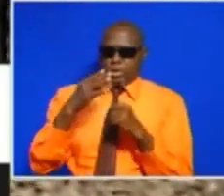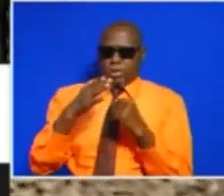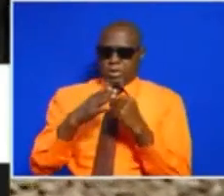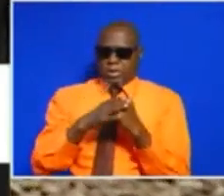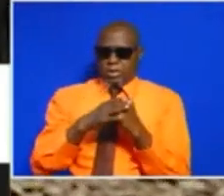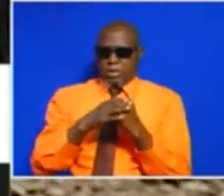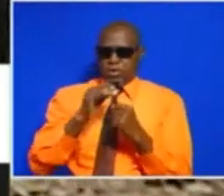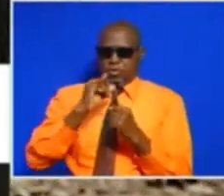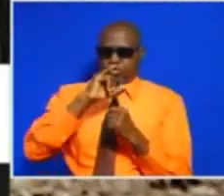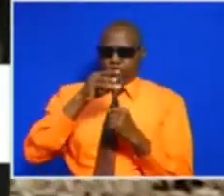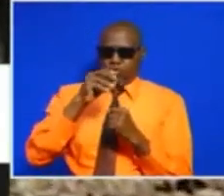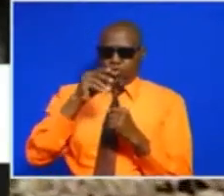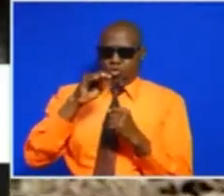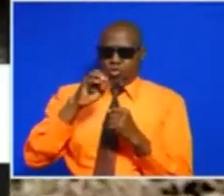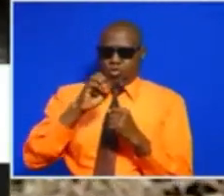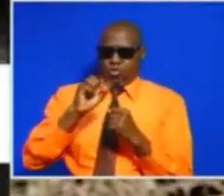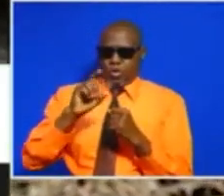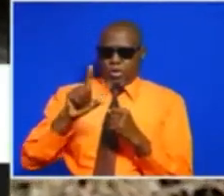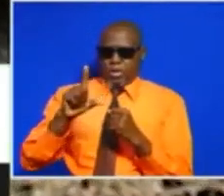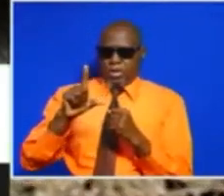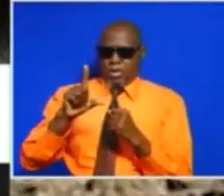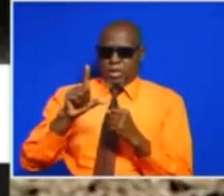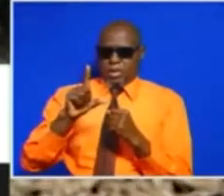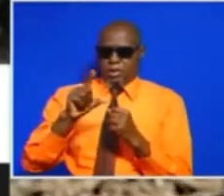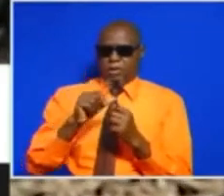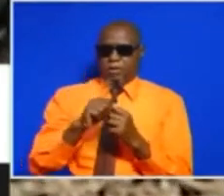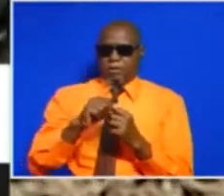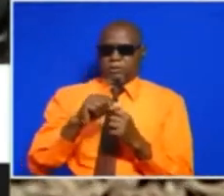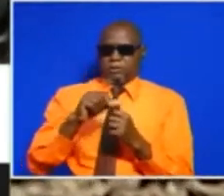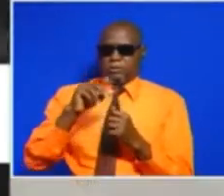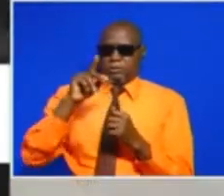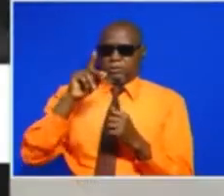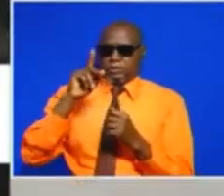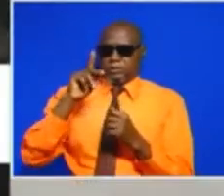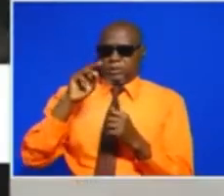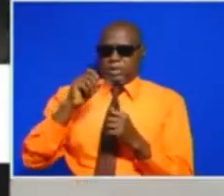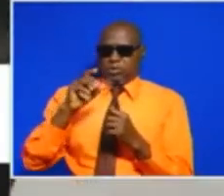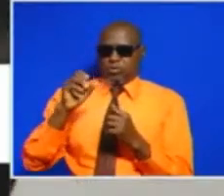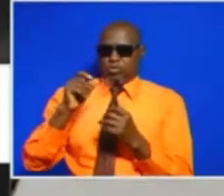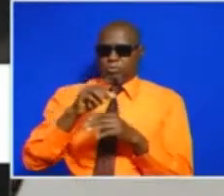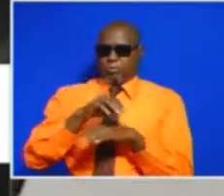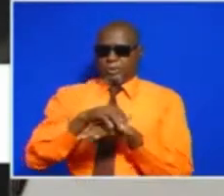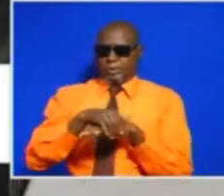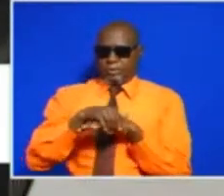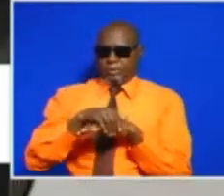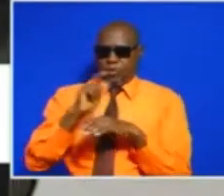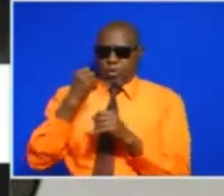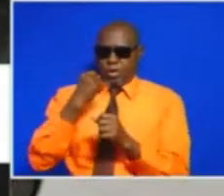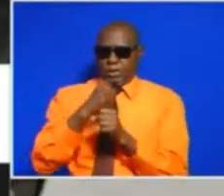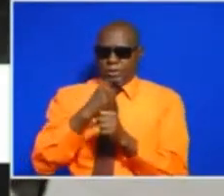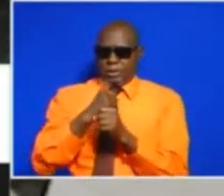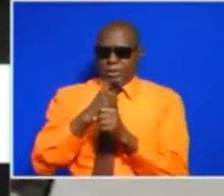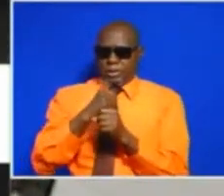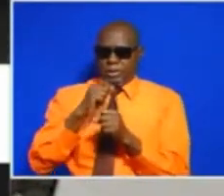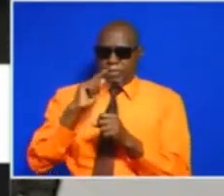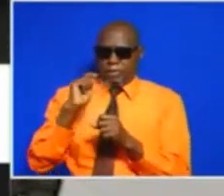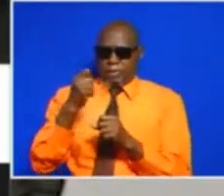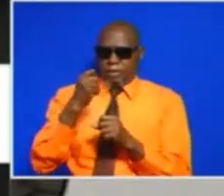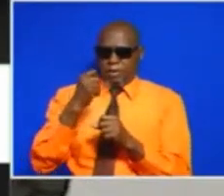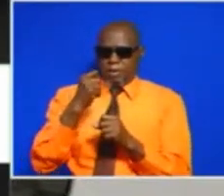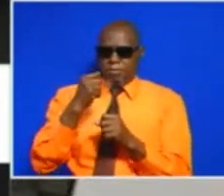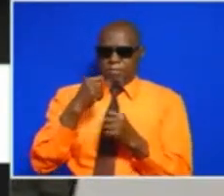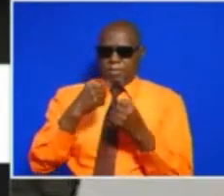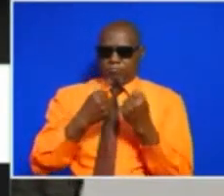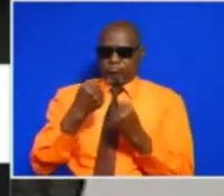a British national while working in Kenya, Mobius pioneered a stripped-down SUV model built for African roads